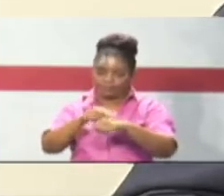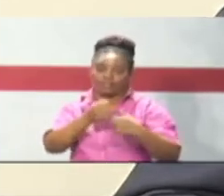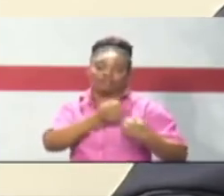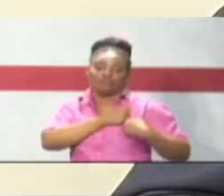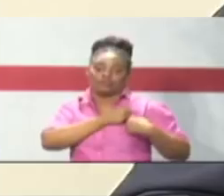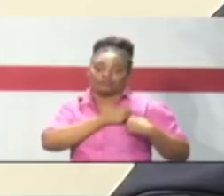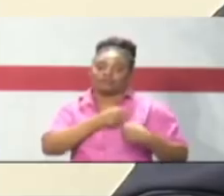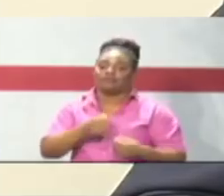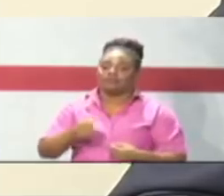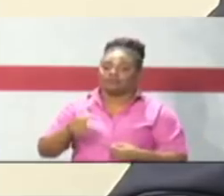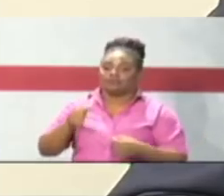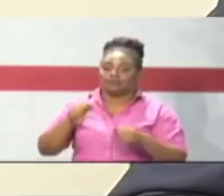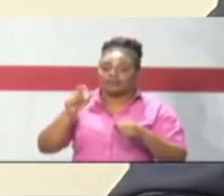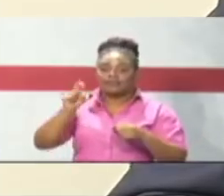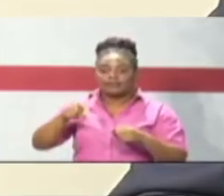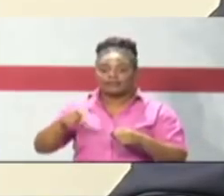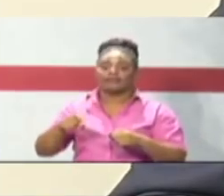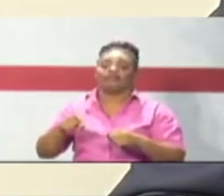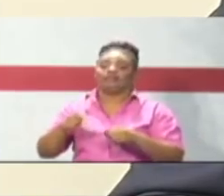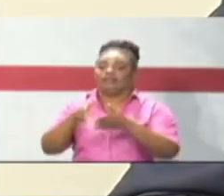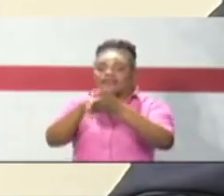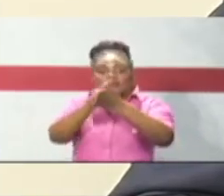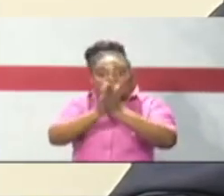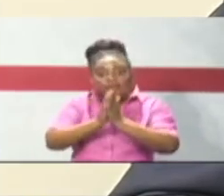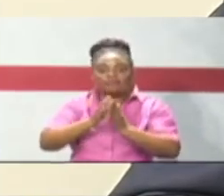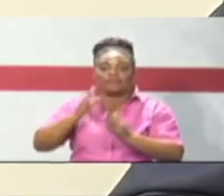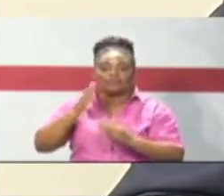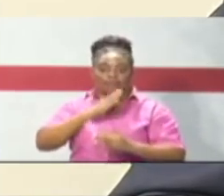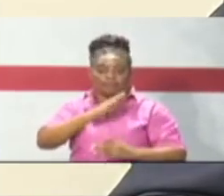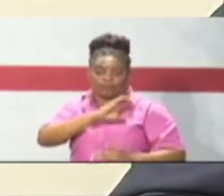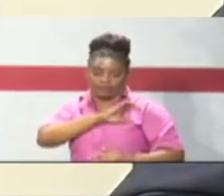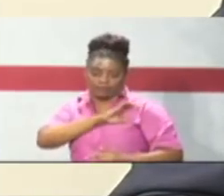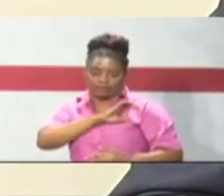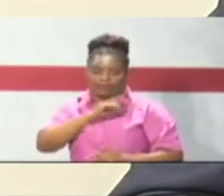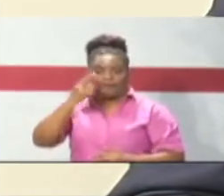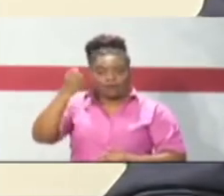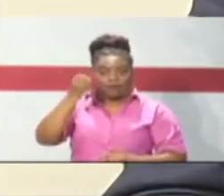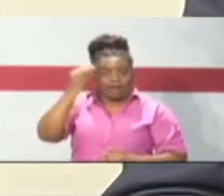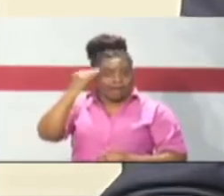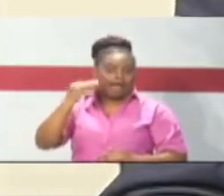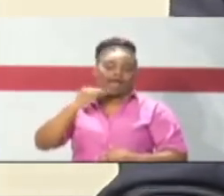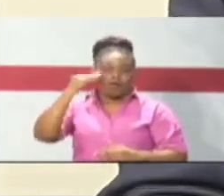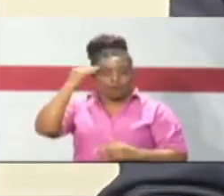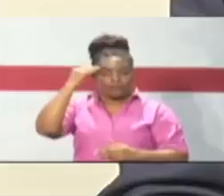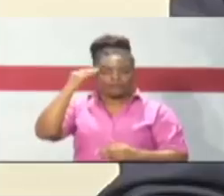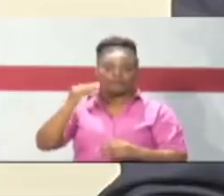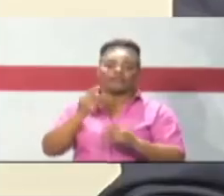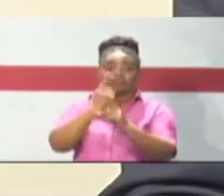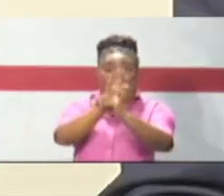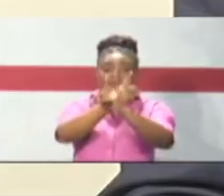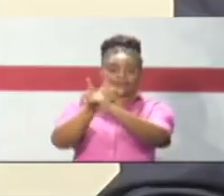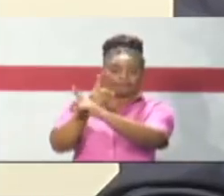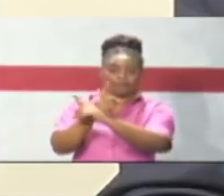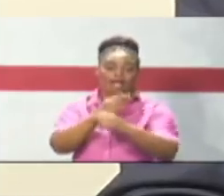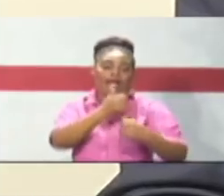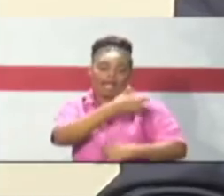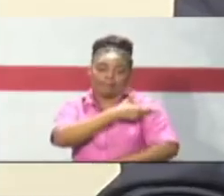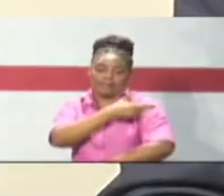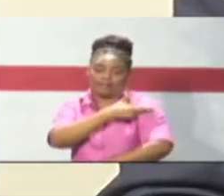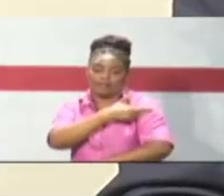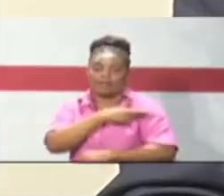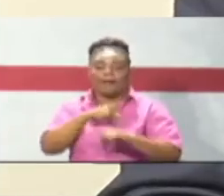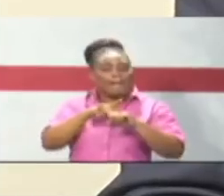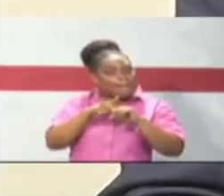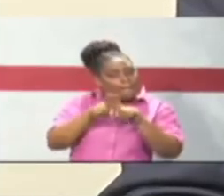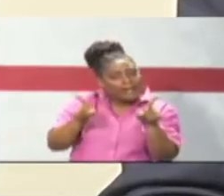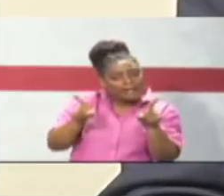or we could contact the Commissioner of Police, the head of the Defense Force, and so on for that granular detail. But the